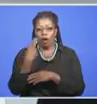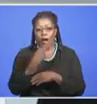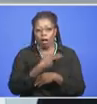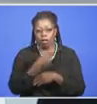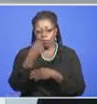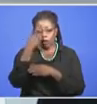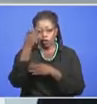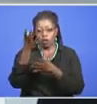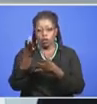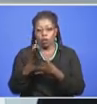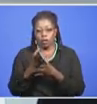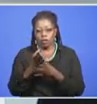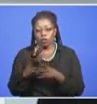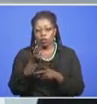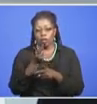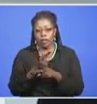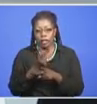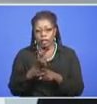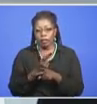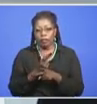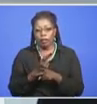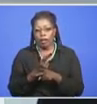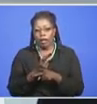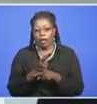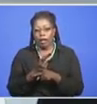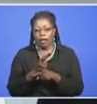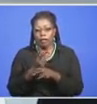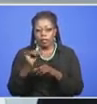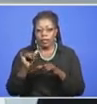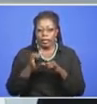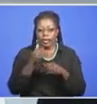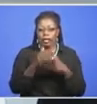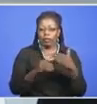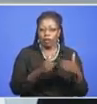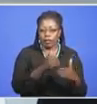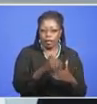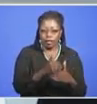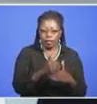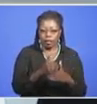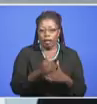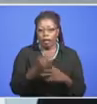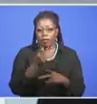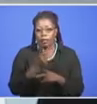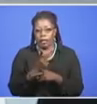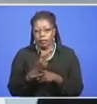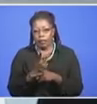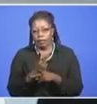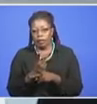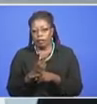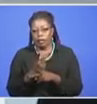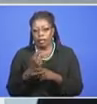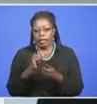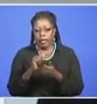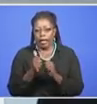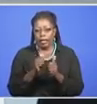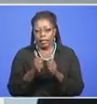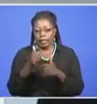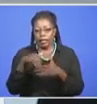we wanted to maintain the integrity, one, of the process, as well as to maintaining the integrity of the athlete and the